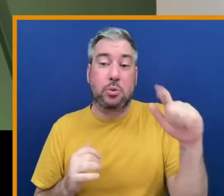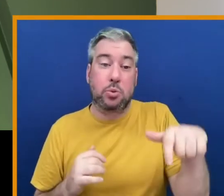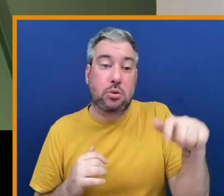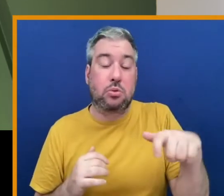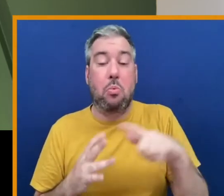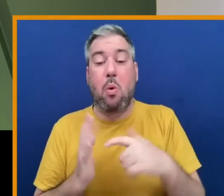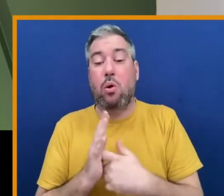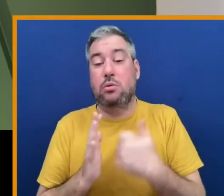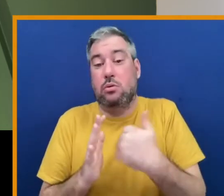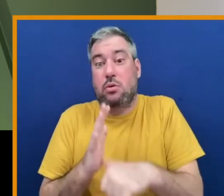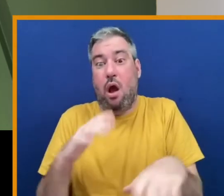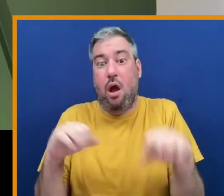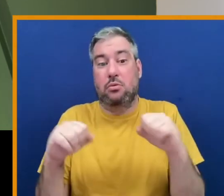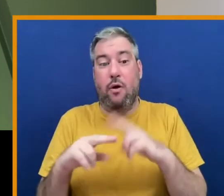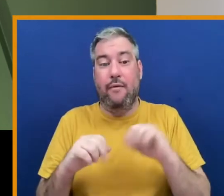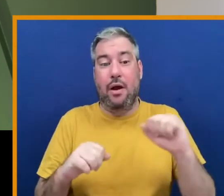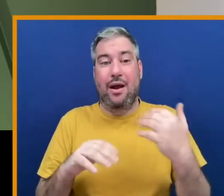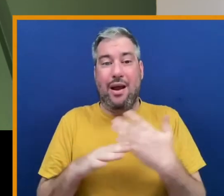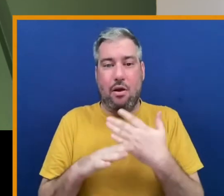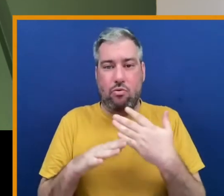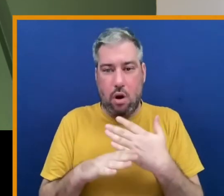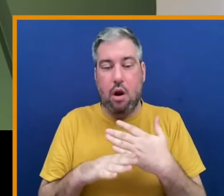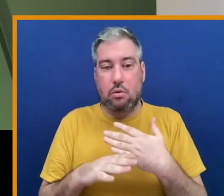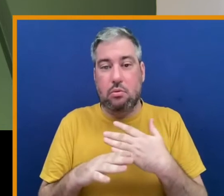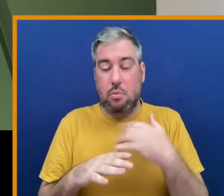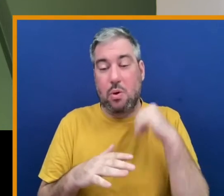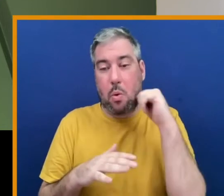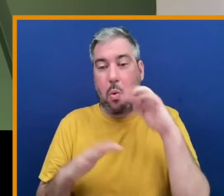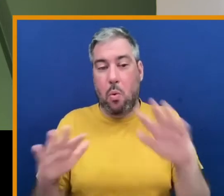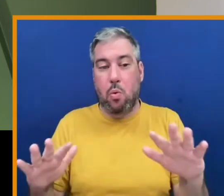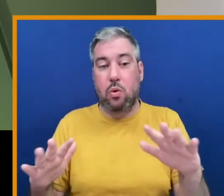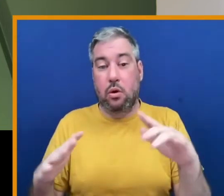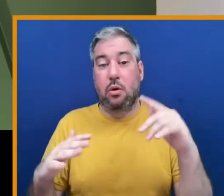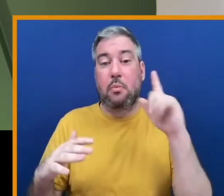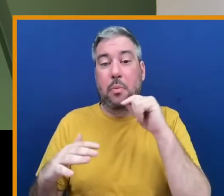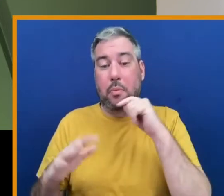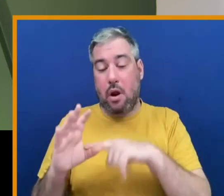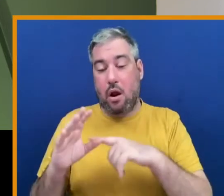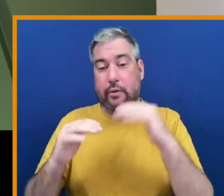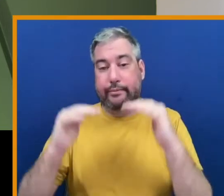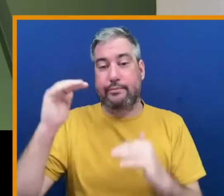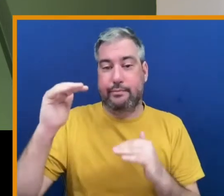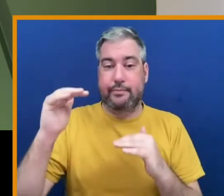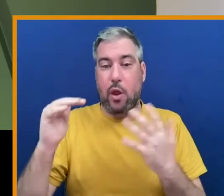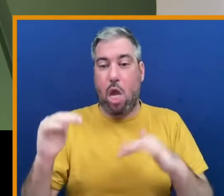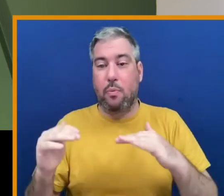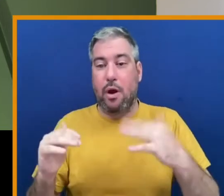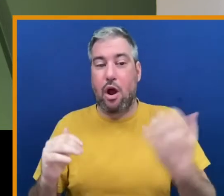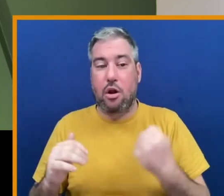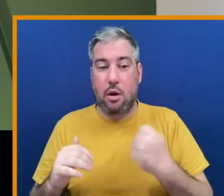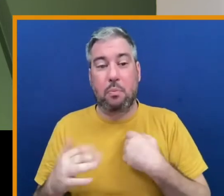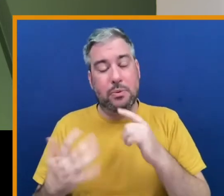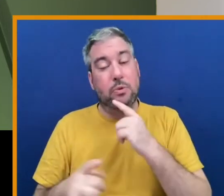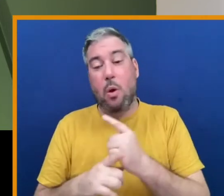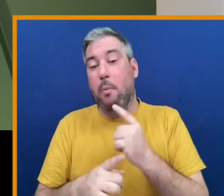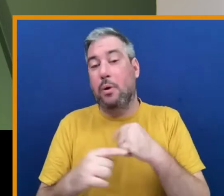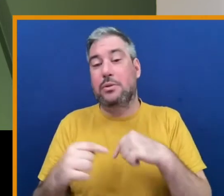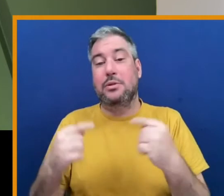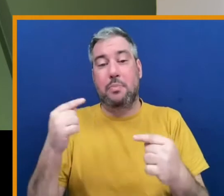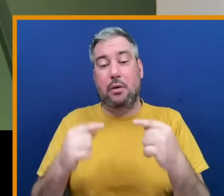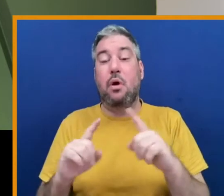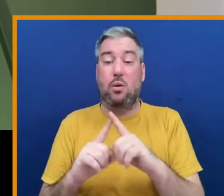that we've spoken about a lot in this debate already. We also know that it's a gendered issue because, unfortunately, we still far too often see women being